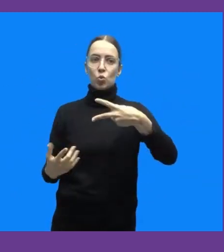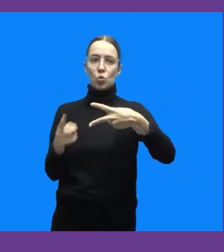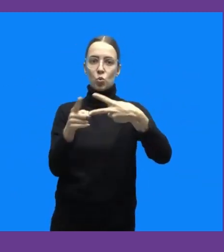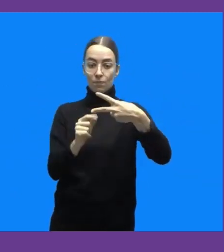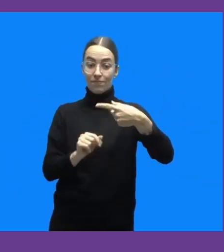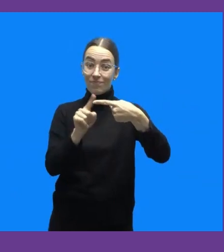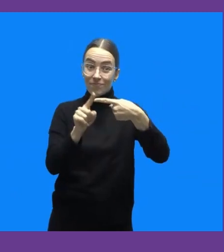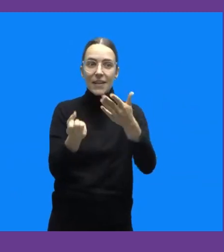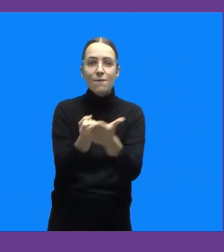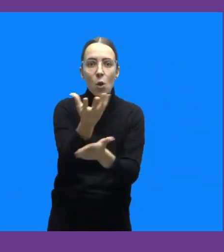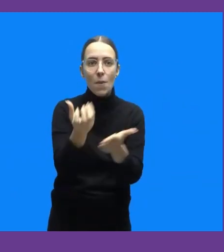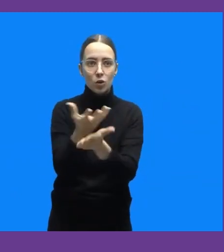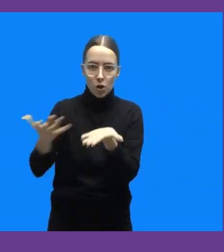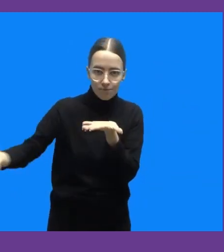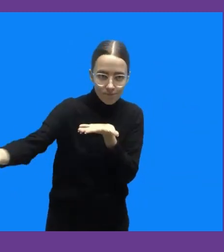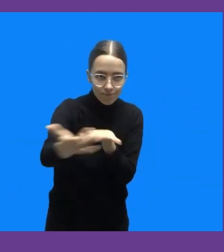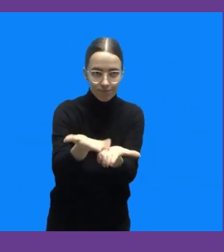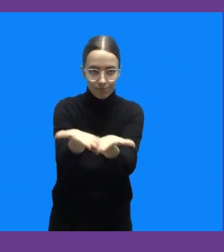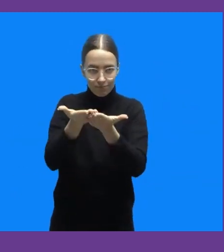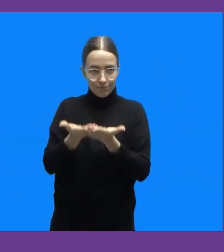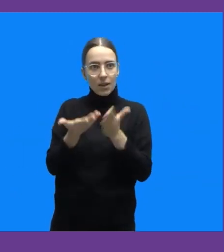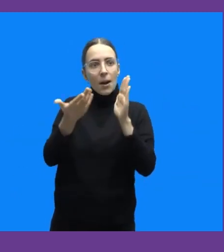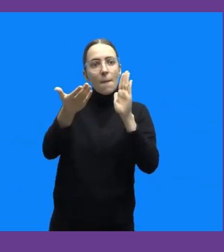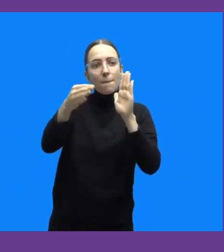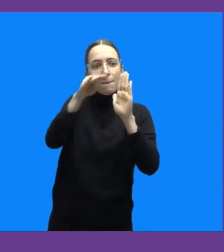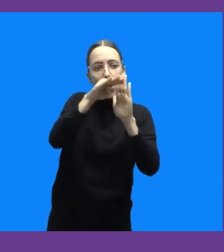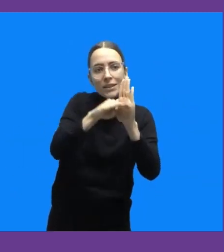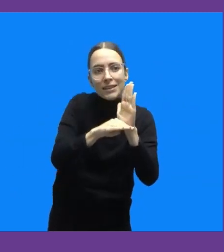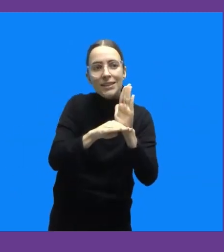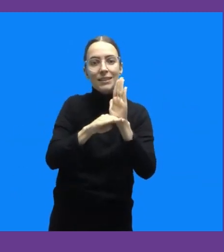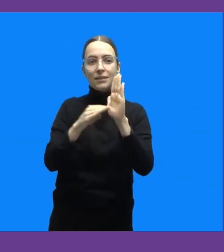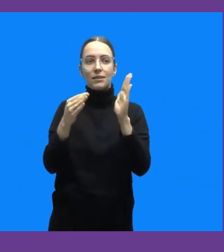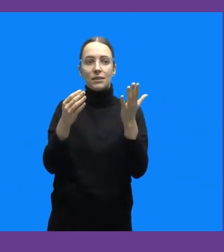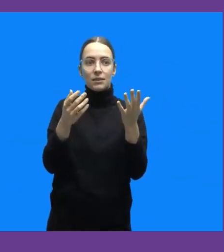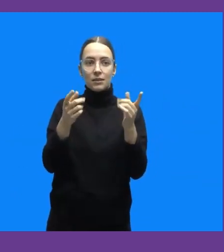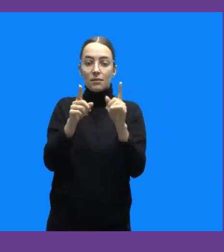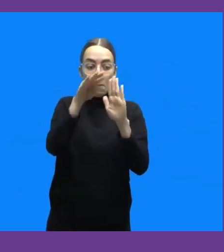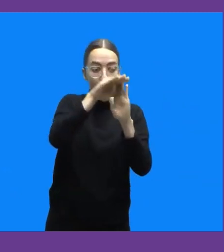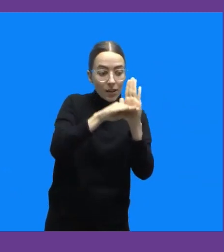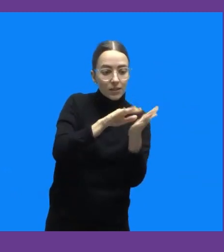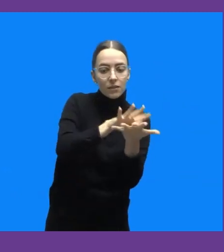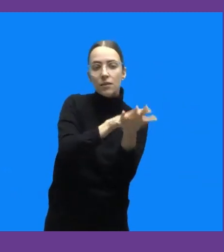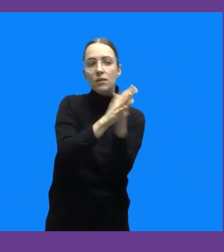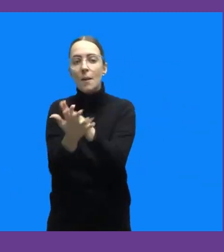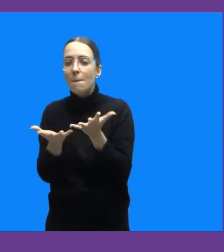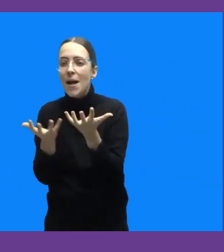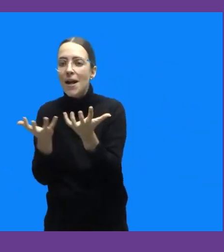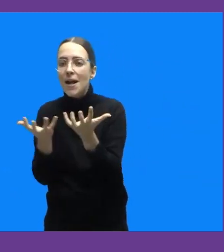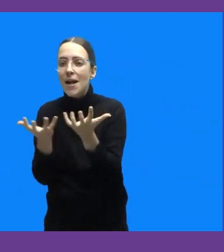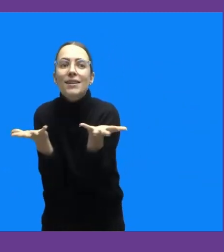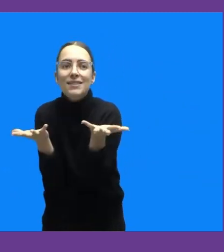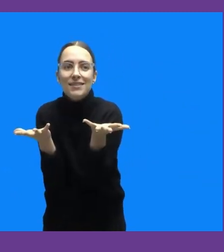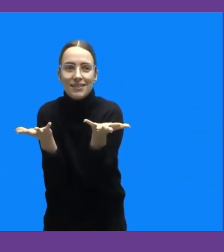policies and practices are having on the community, not only students, but also staff and